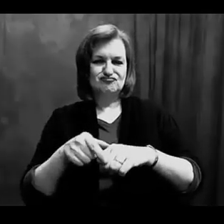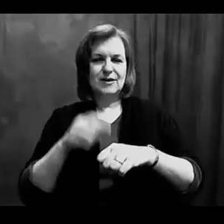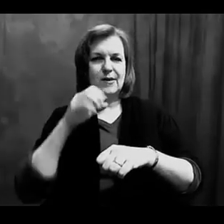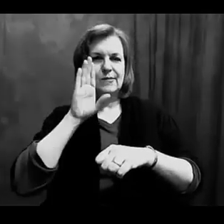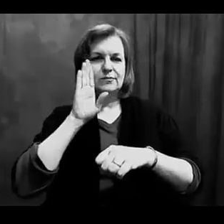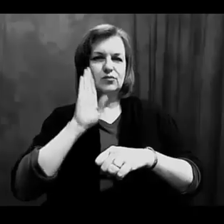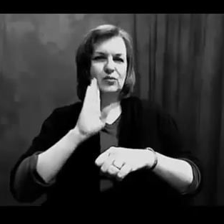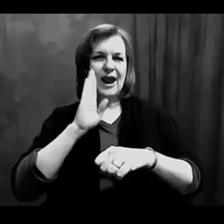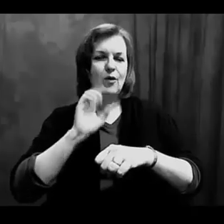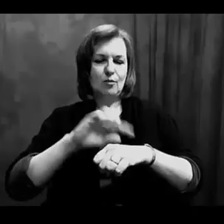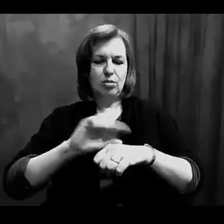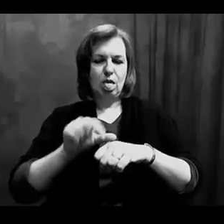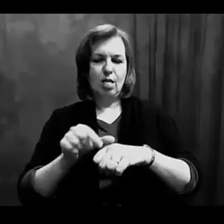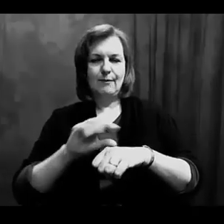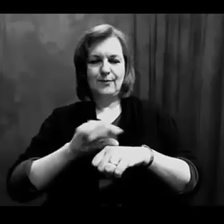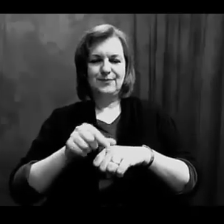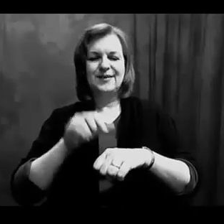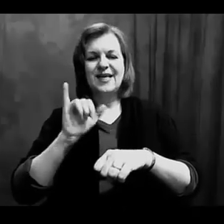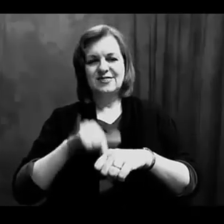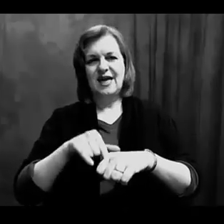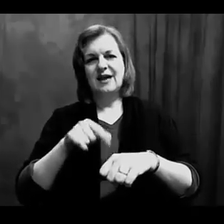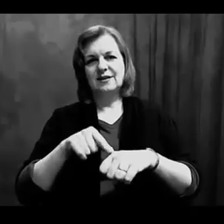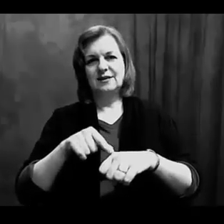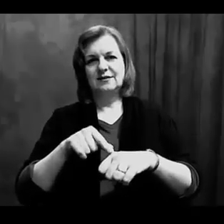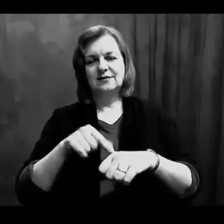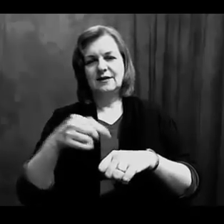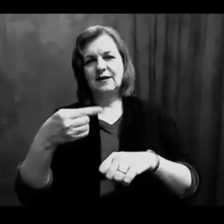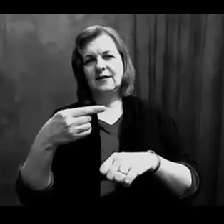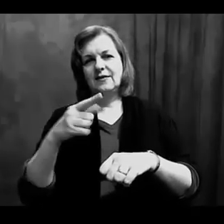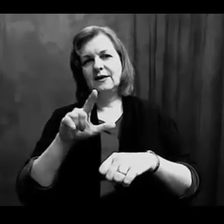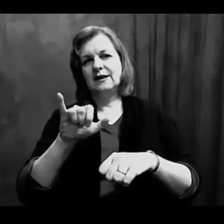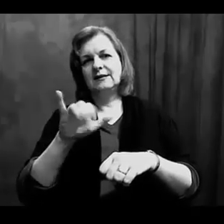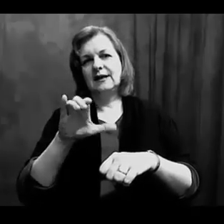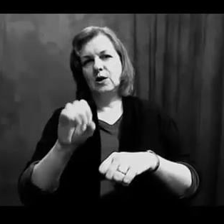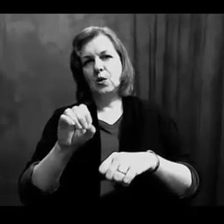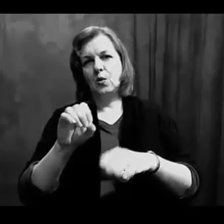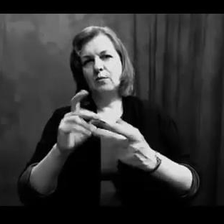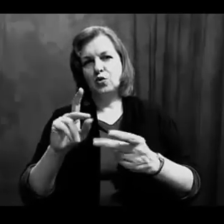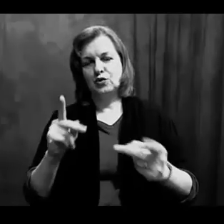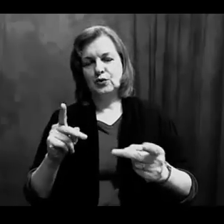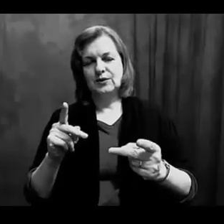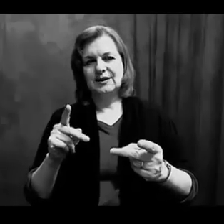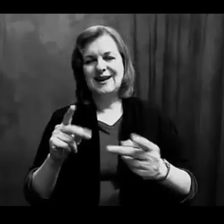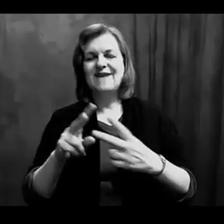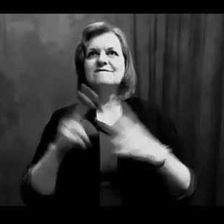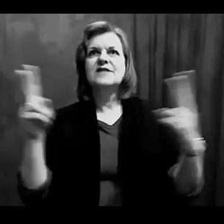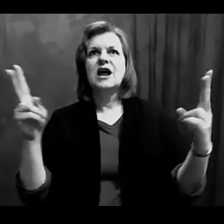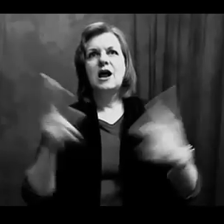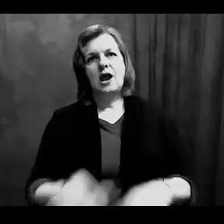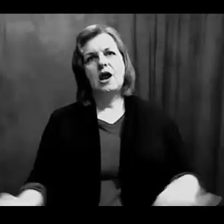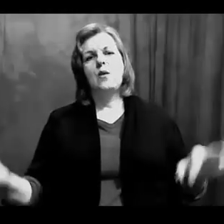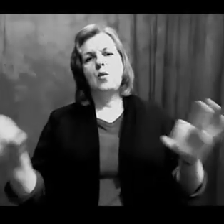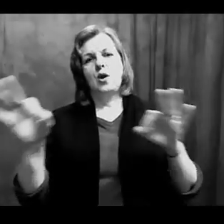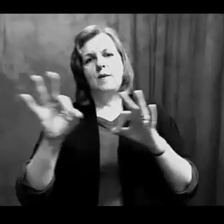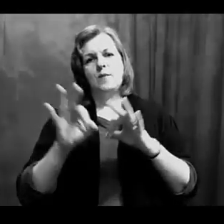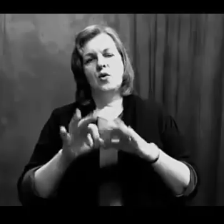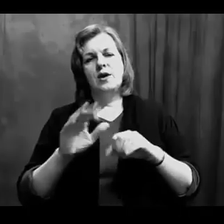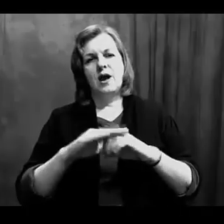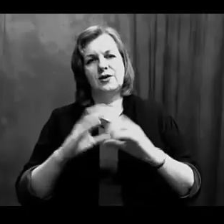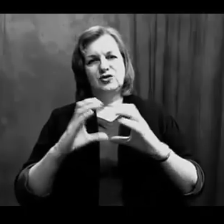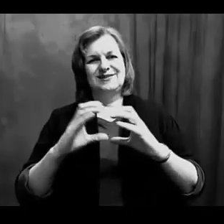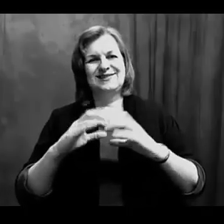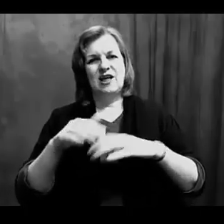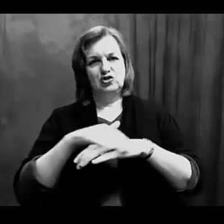are carbohydrates attached to this brown blob. The brown blob is a glycoprotein.